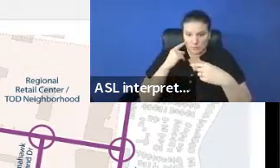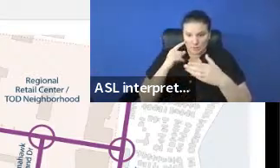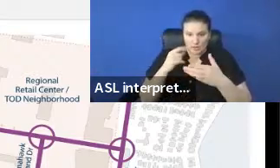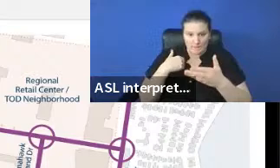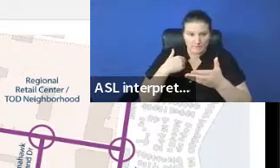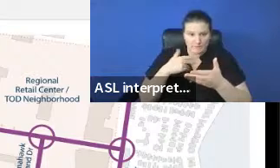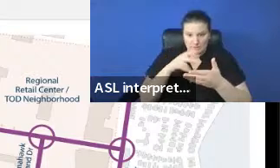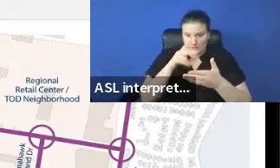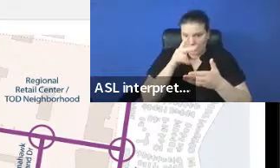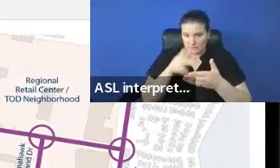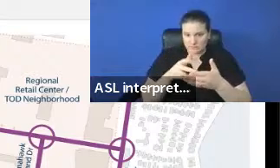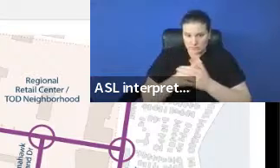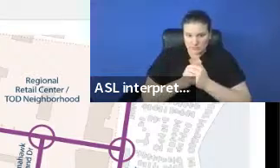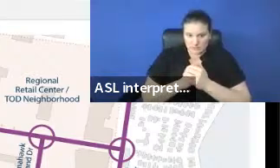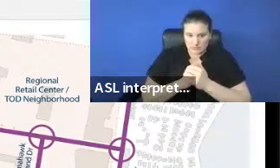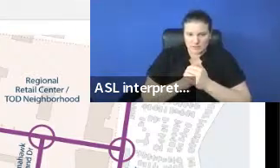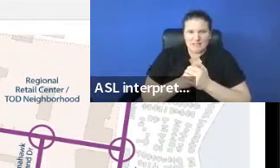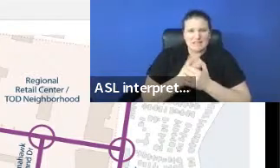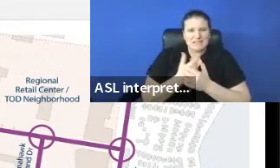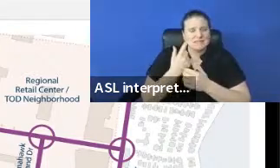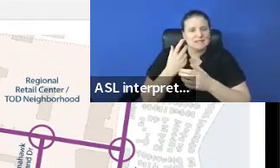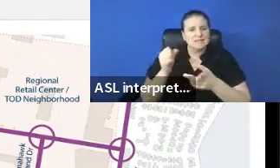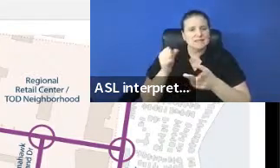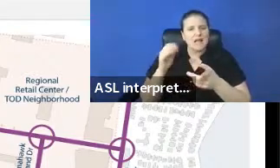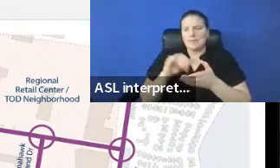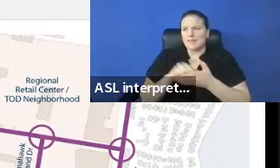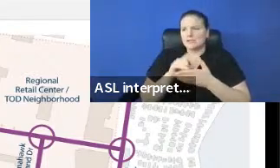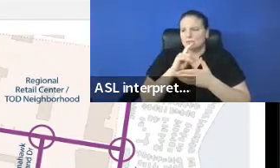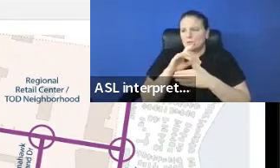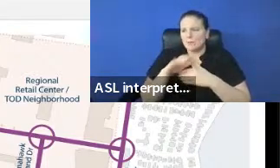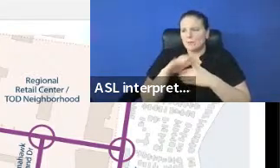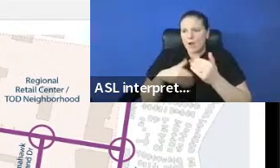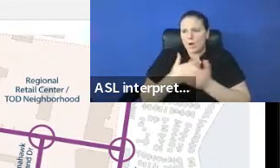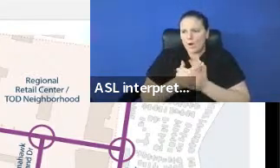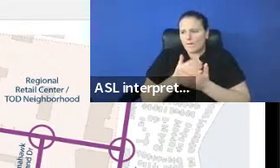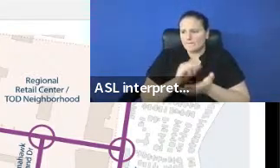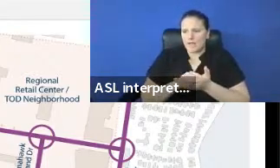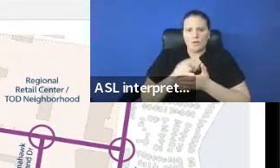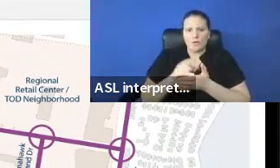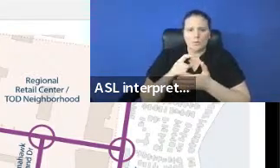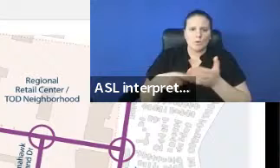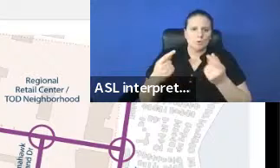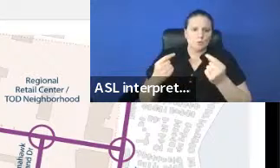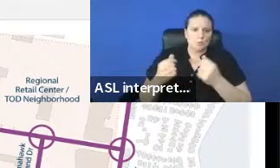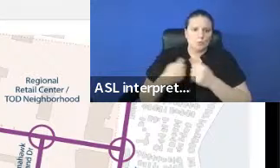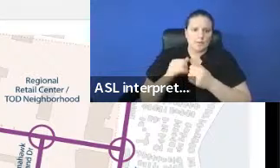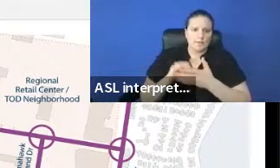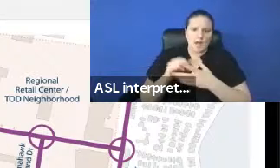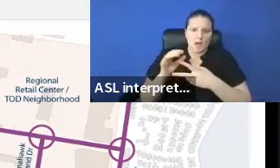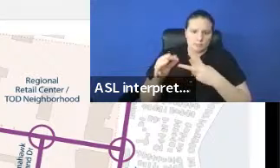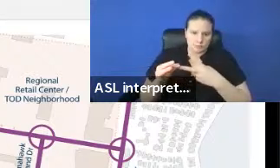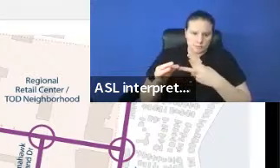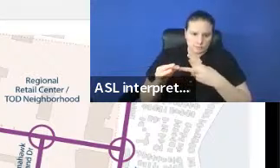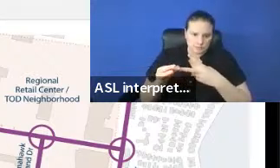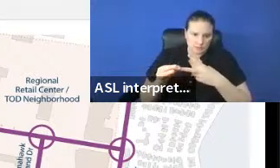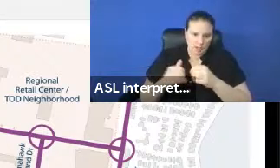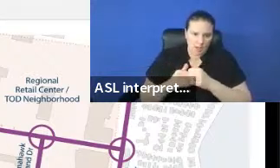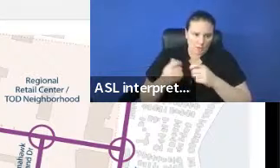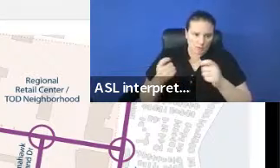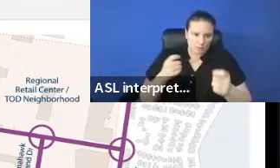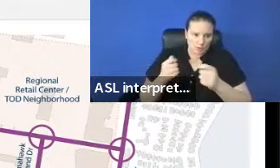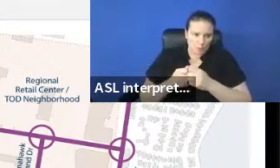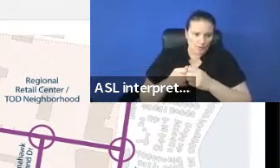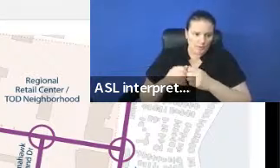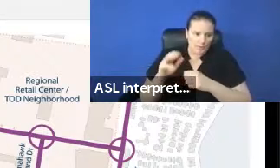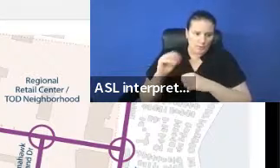So Sam, this is true about all of these. What you're doing with this option, with the way that you've dealt with Marine